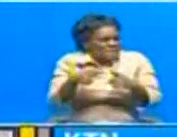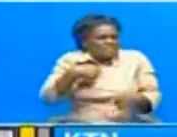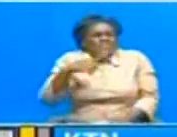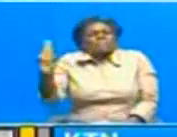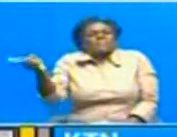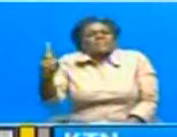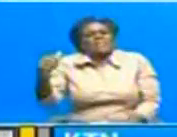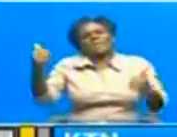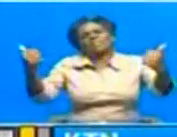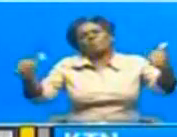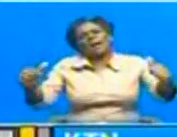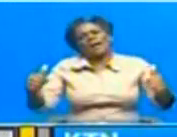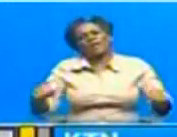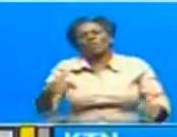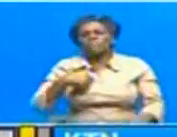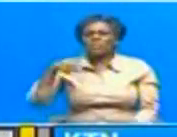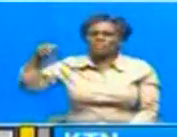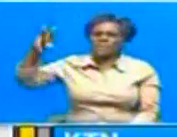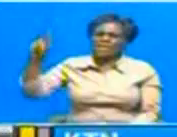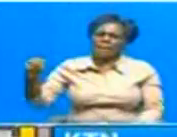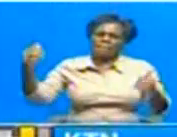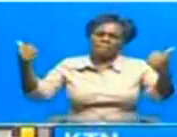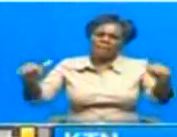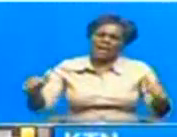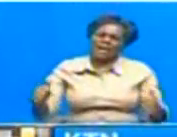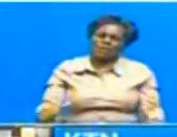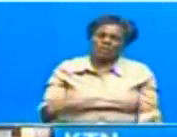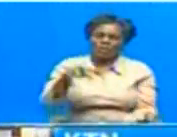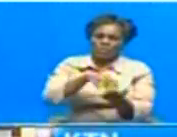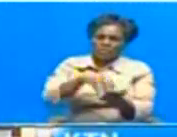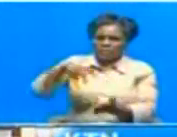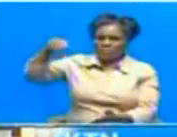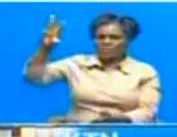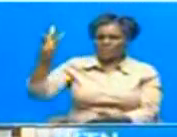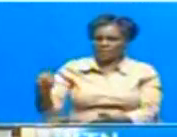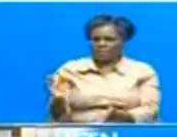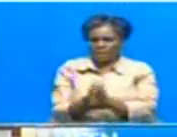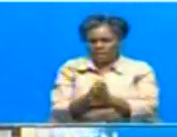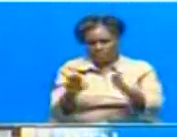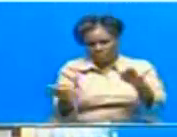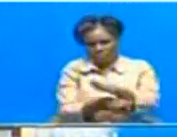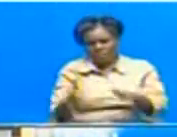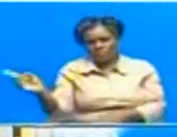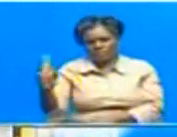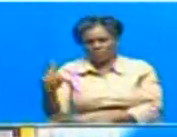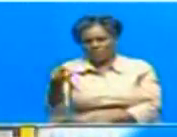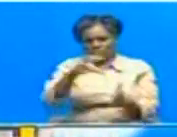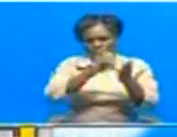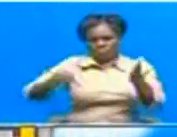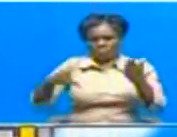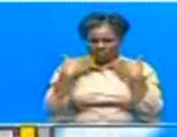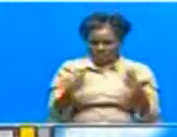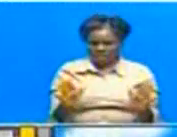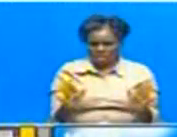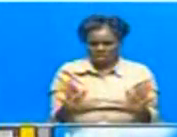president, and I'm not a prime minister. In any case, the position of a prime minister and vice president have been scrapped. I